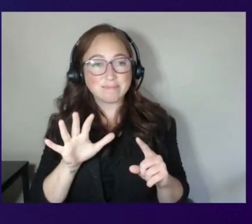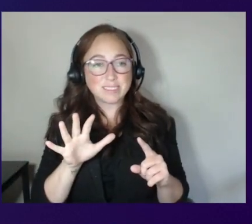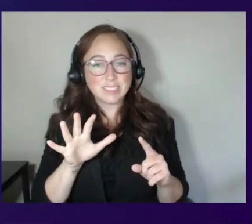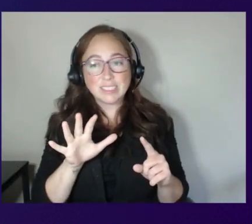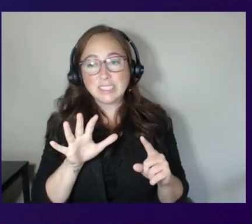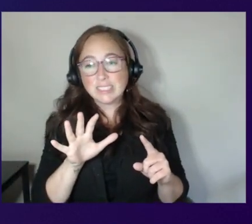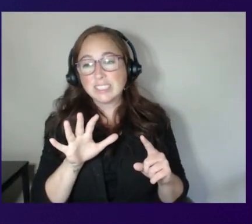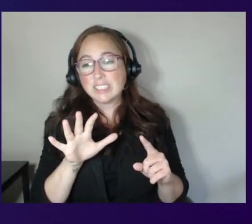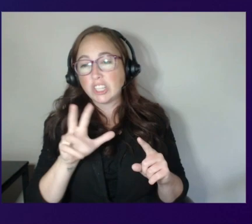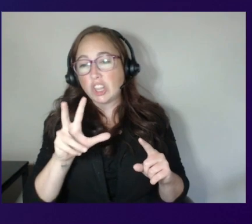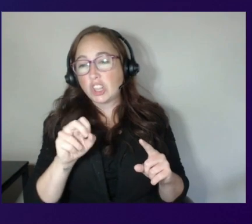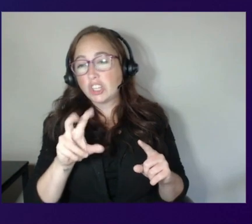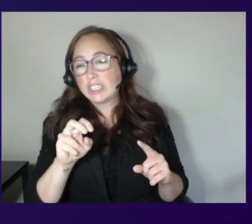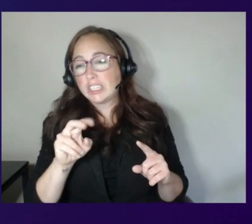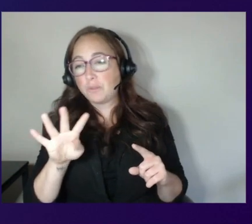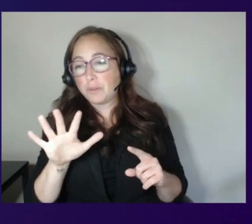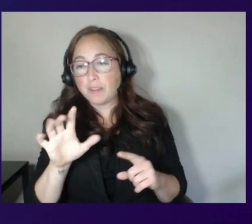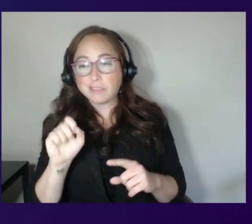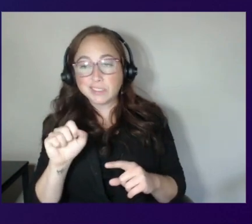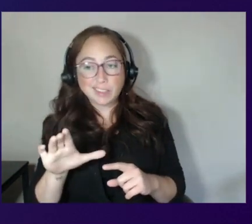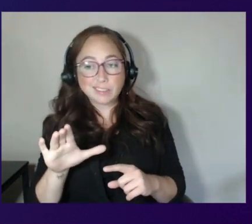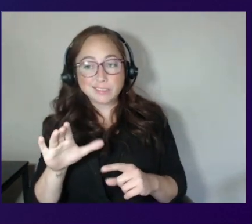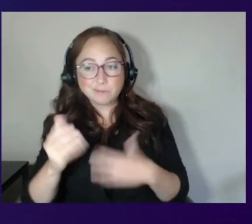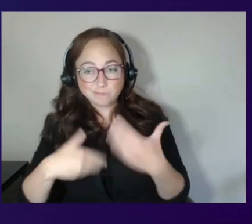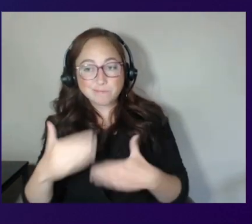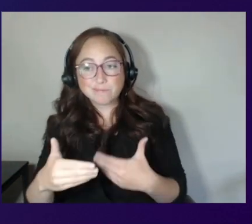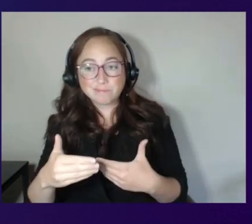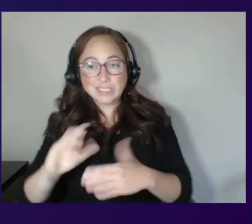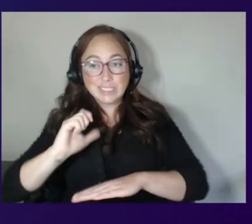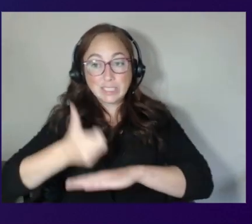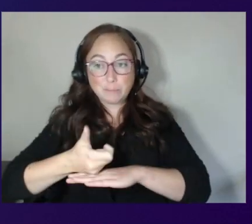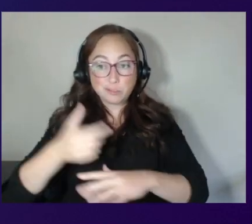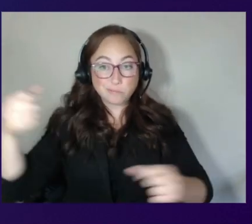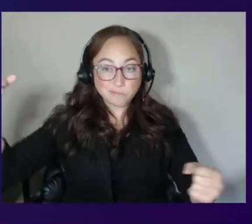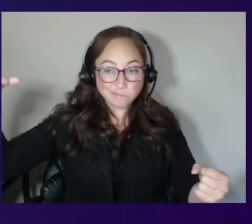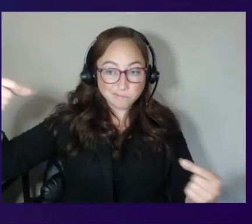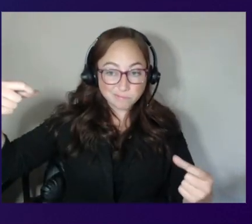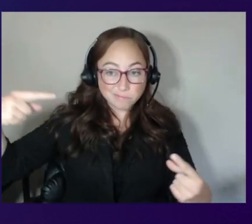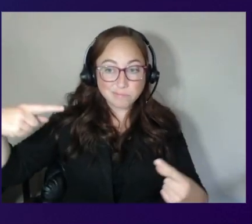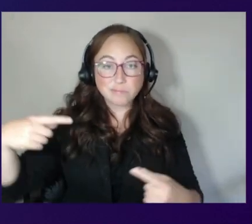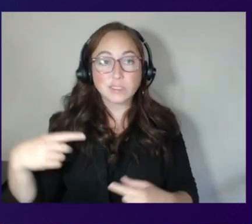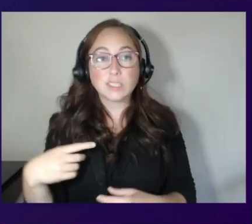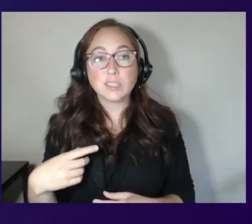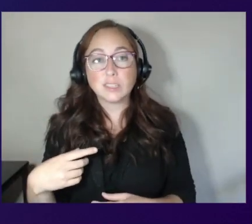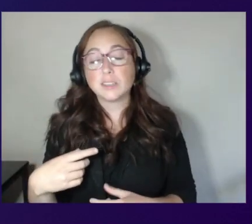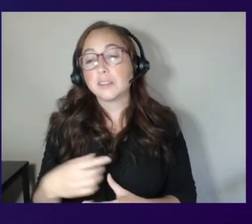30 to 45 seconds in order to establish that connection.